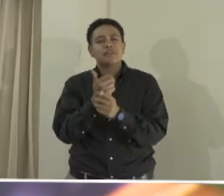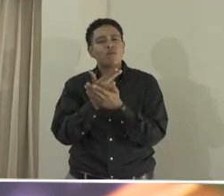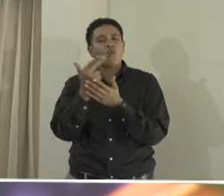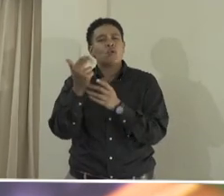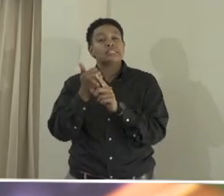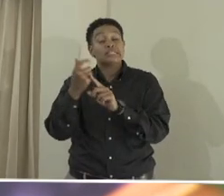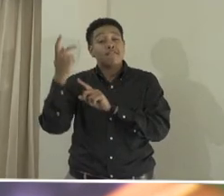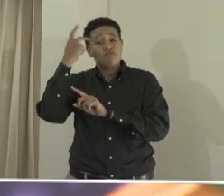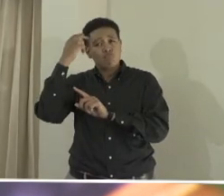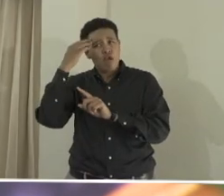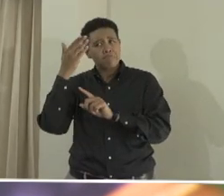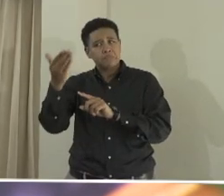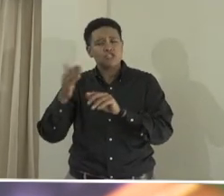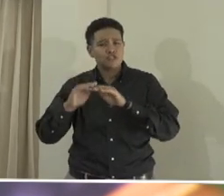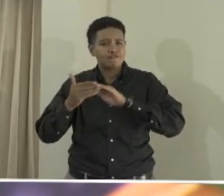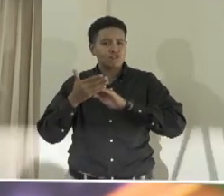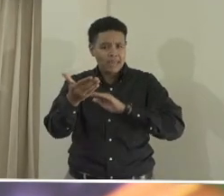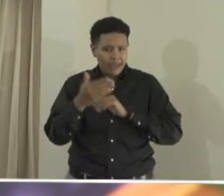Holness, Prime Minister,